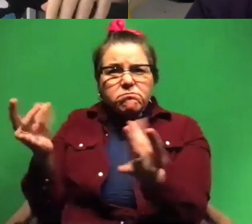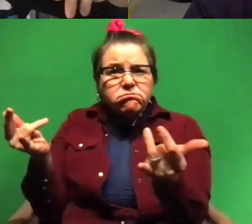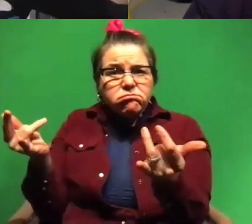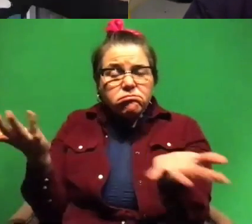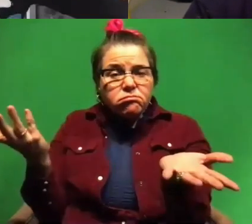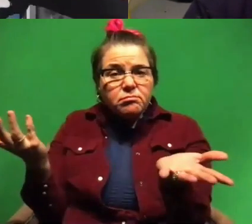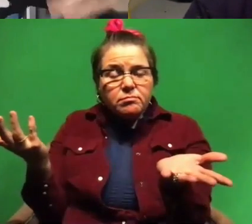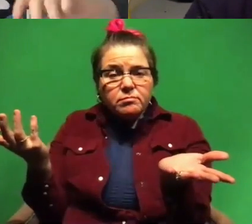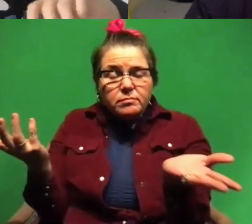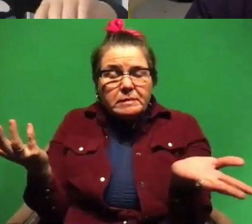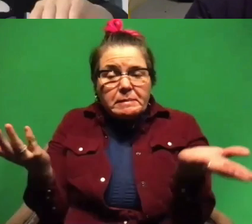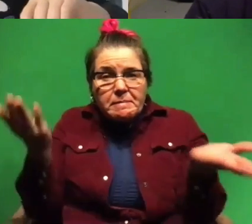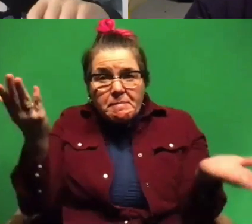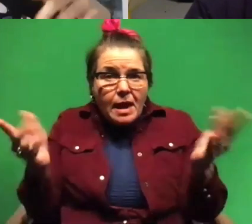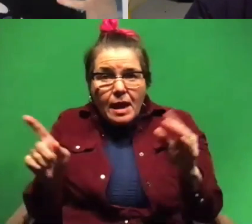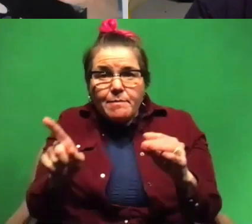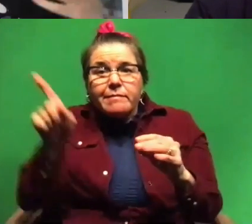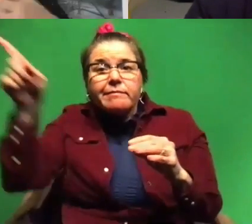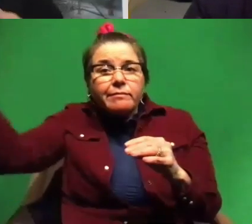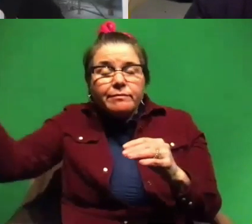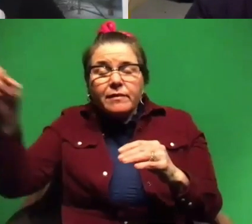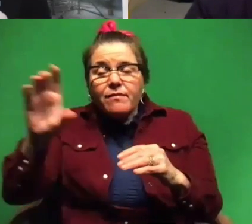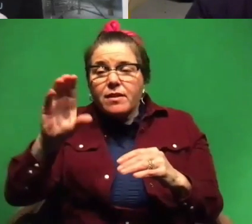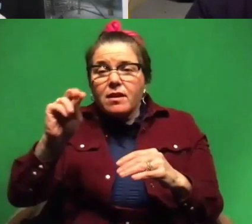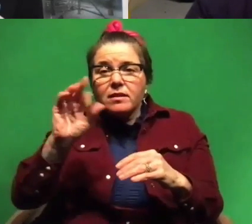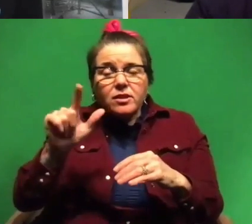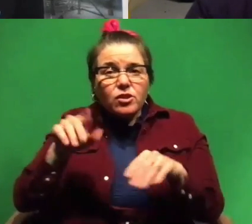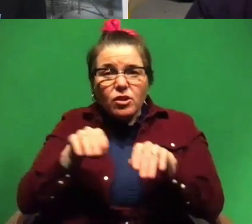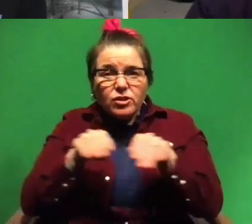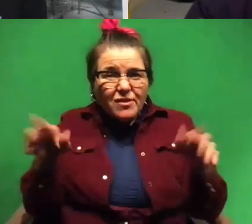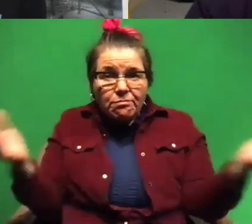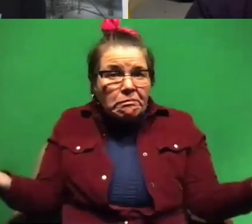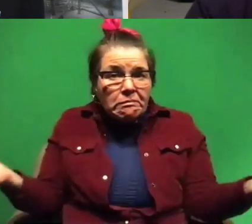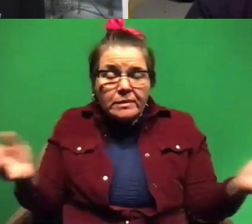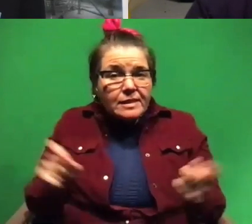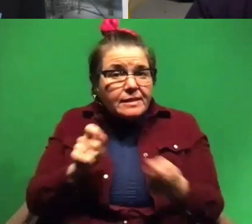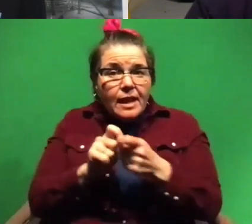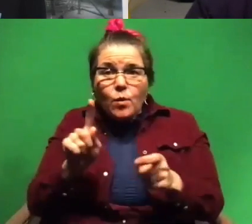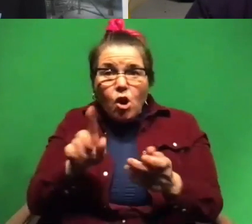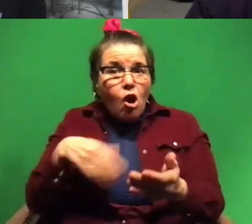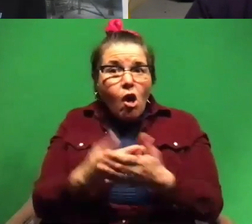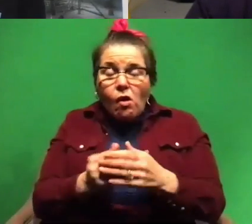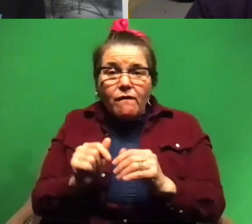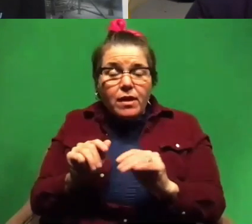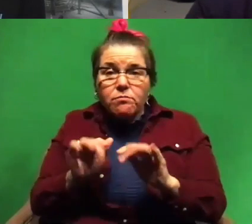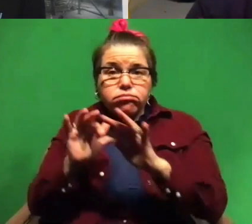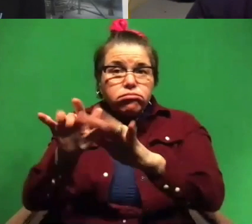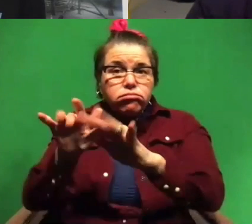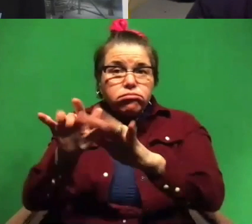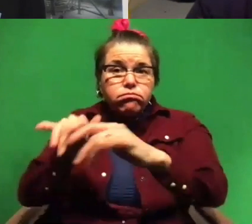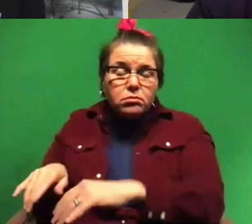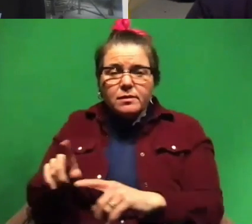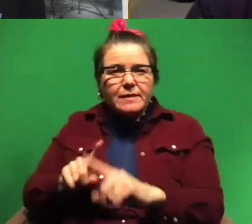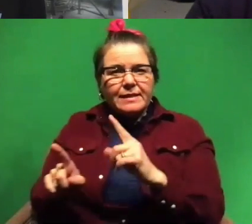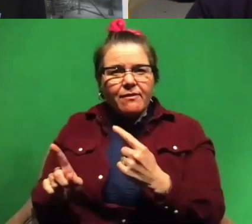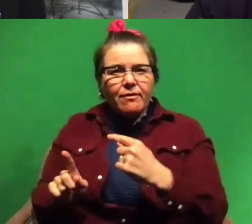just go with maybe off the continental shelf or something like that. So we don't know exactly where all of them are going, but there seem to be differences